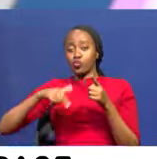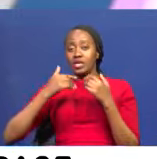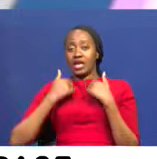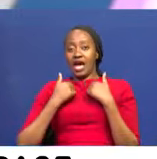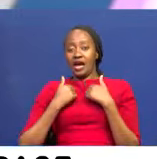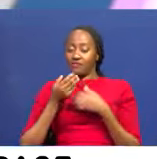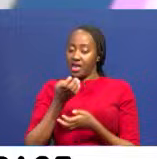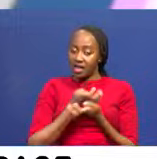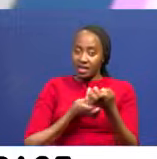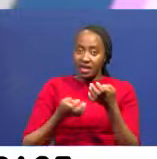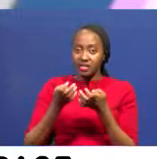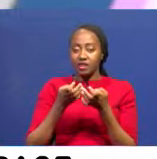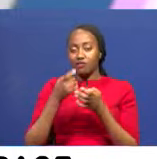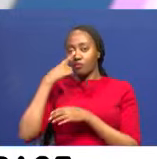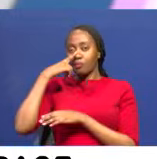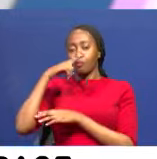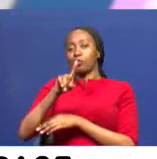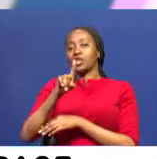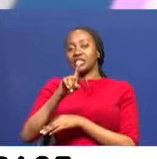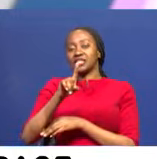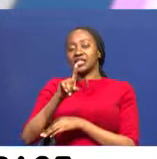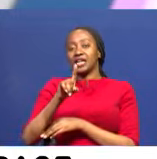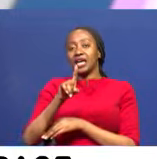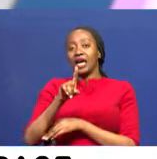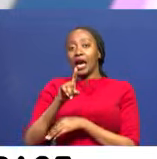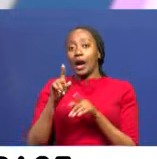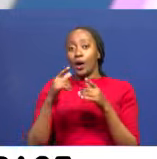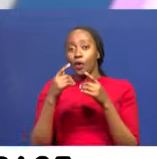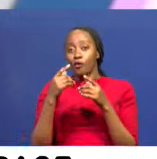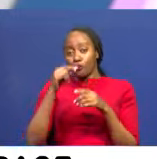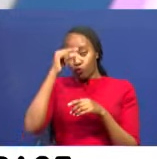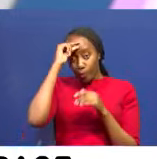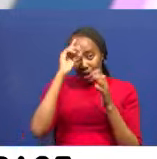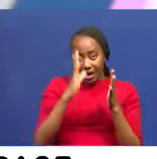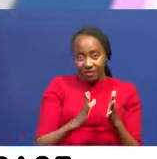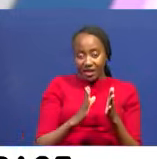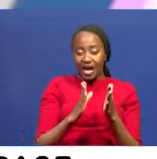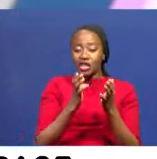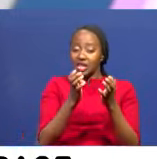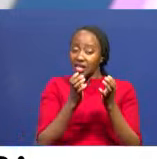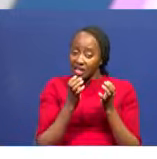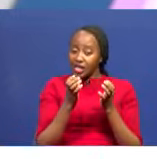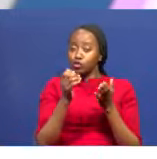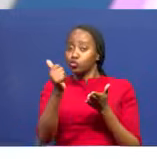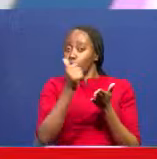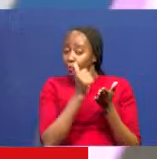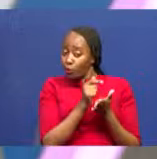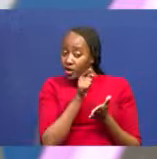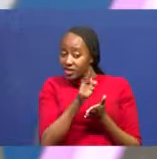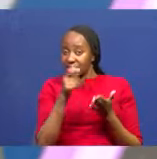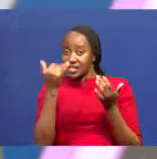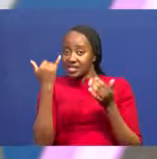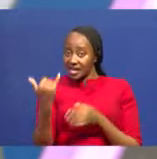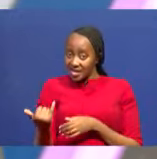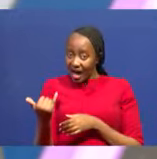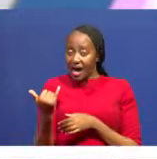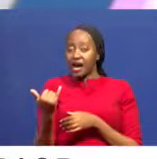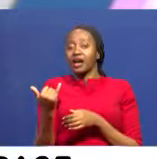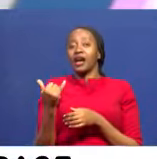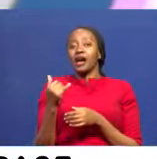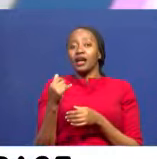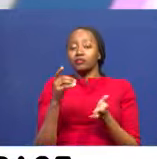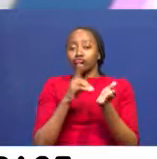engaging from a policy perspective all quarters, from the governors who should be employing these young pharmacists. Utilize them in your